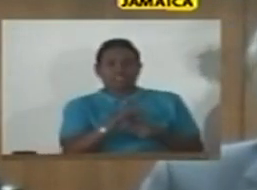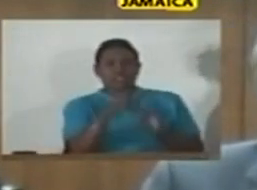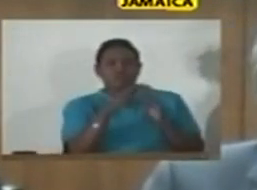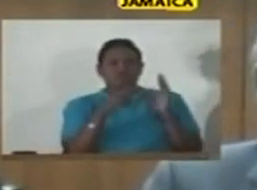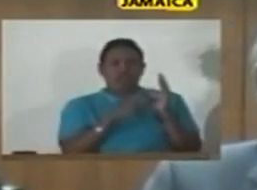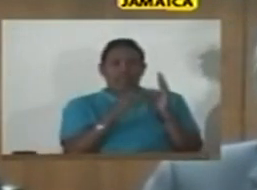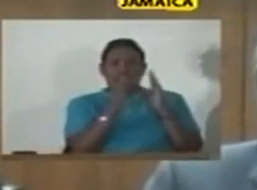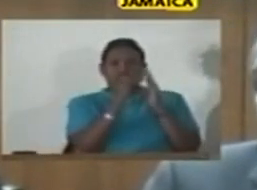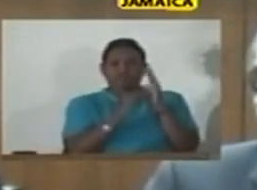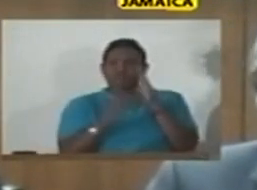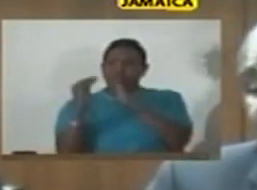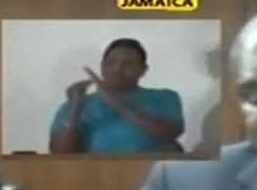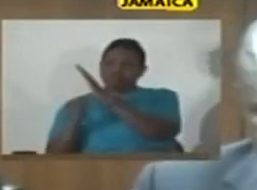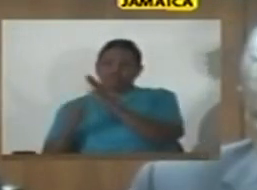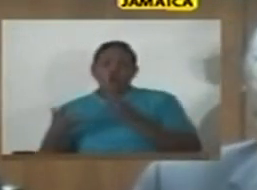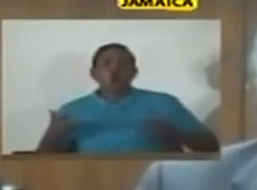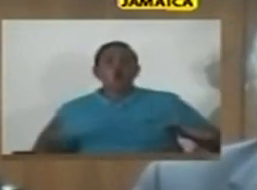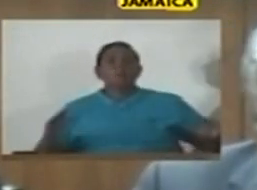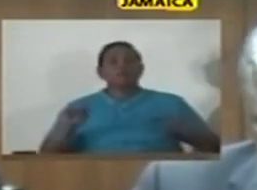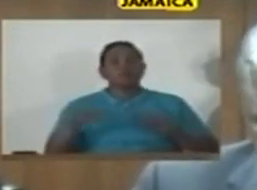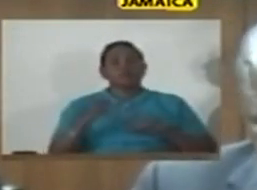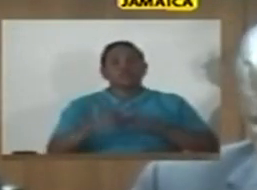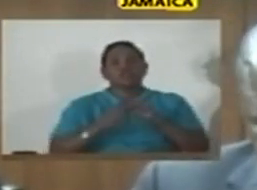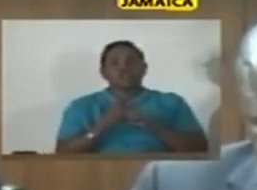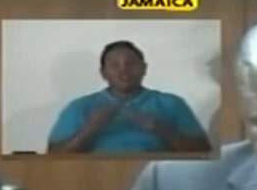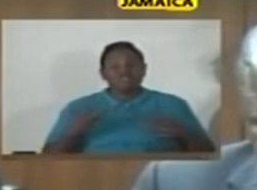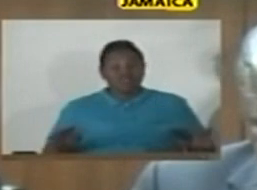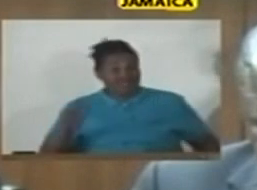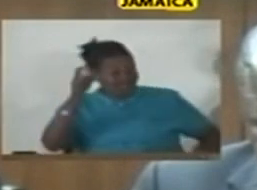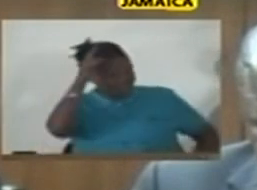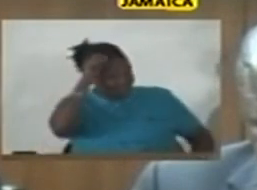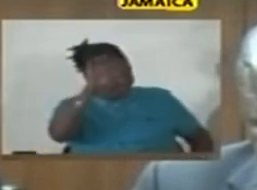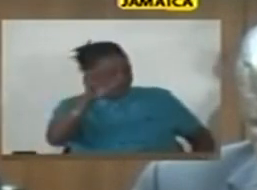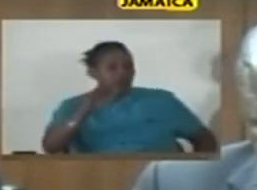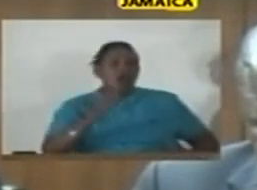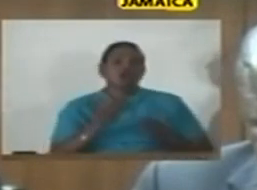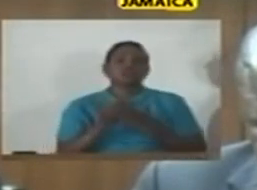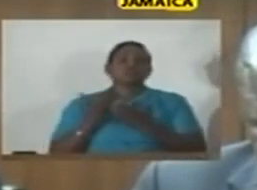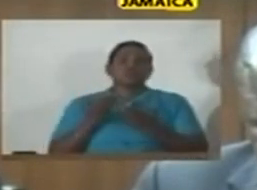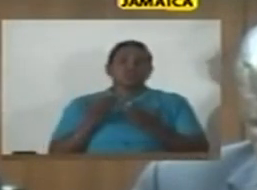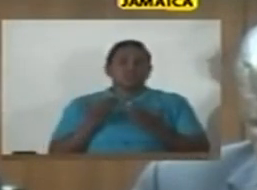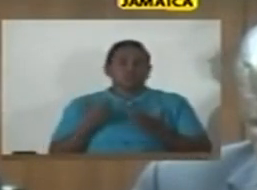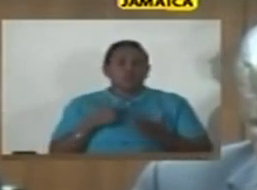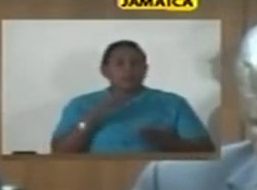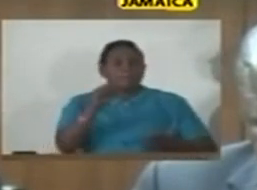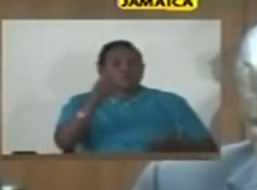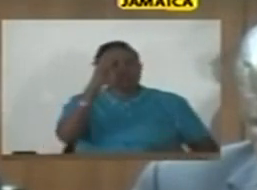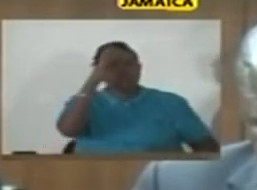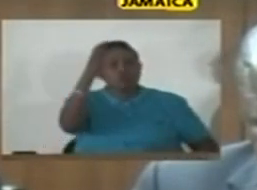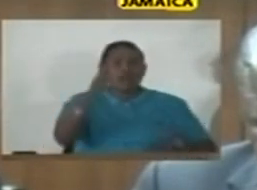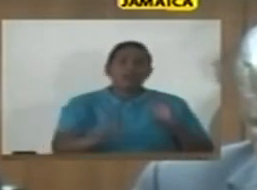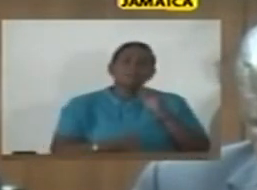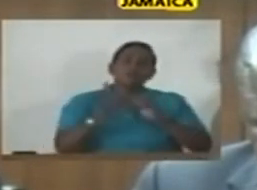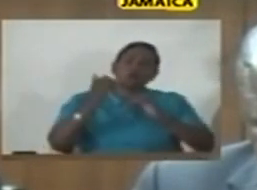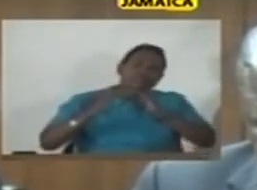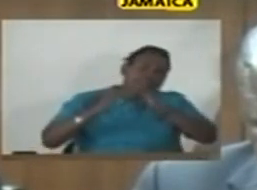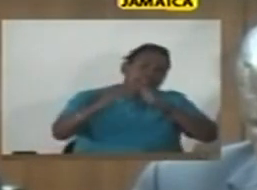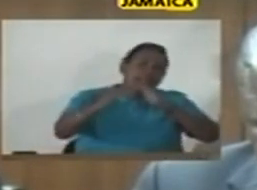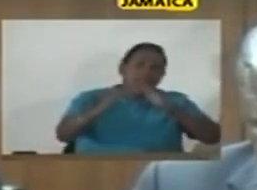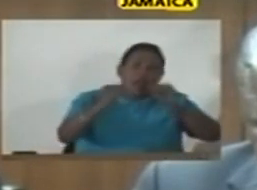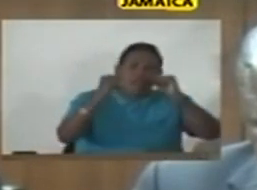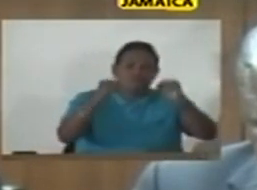regulations completed by the end of the year. However, as a precursor, we must create the most stable and